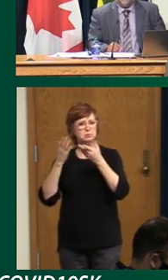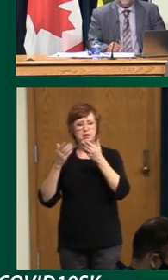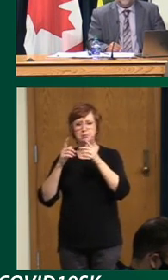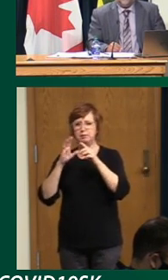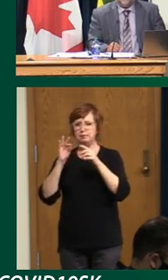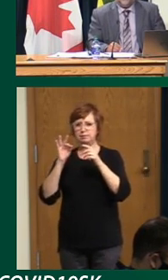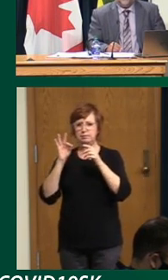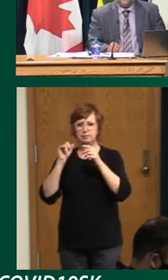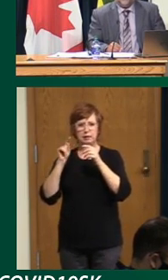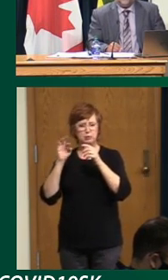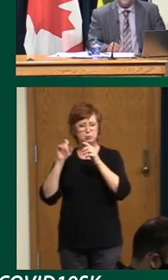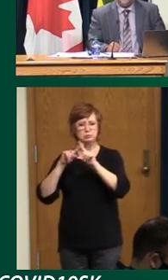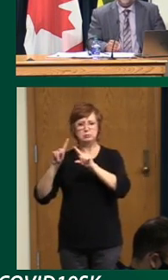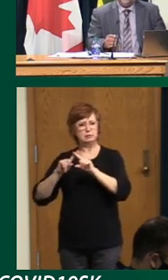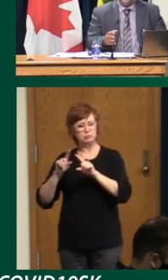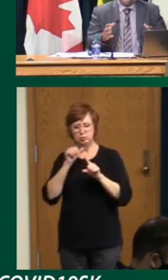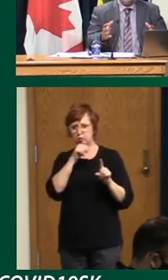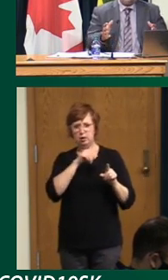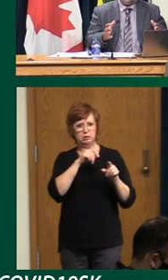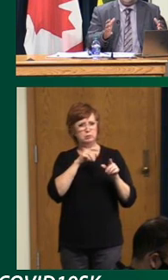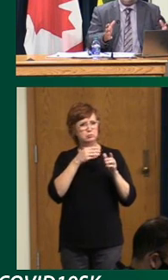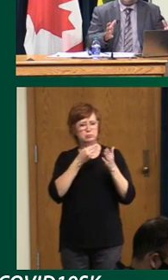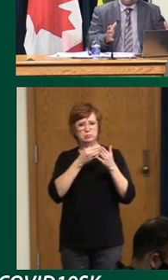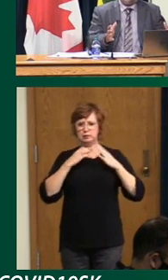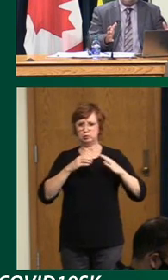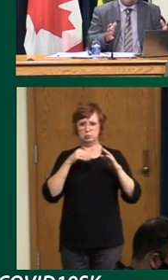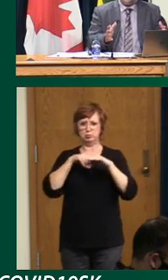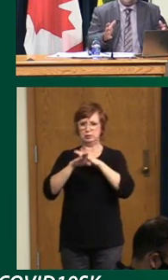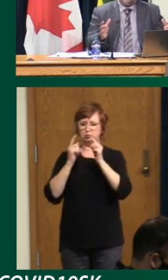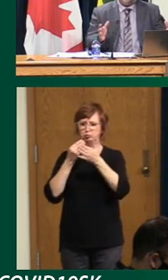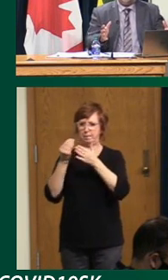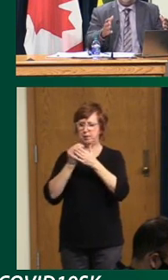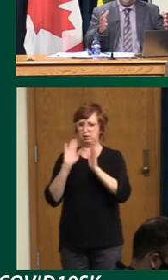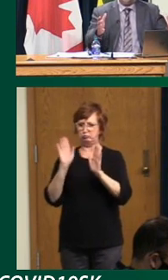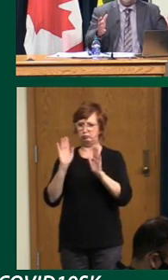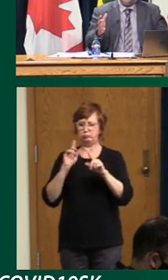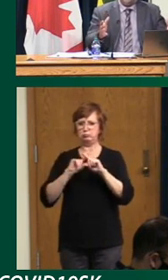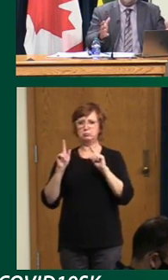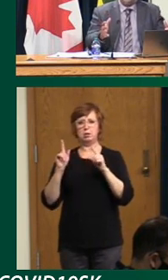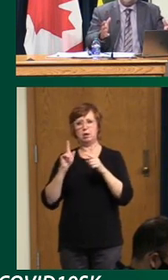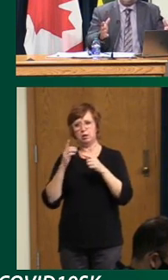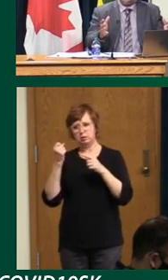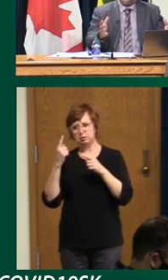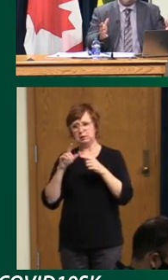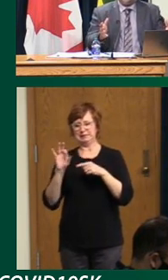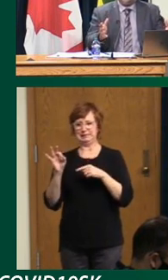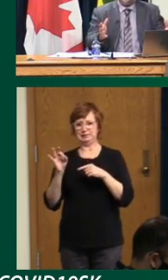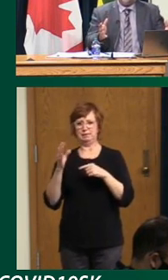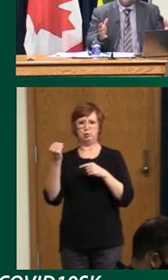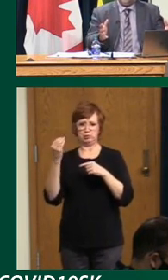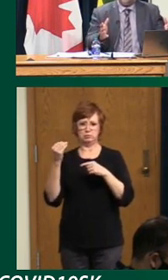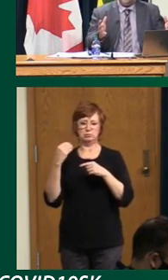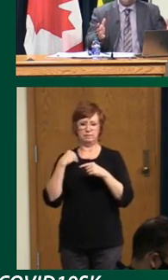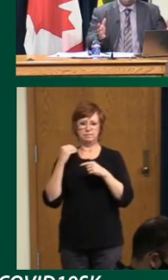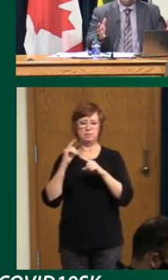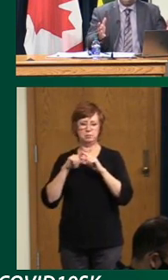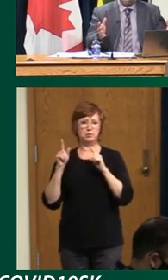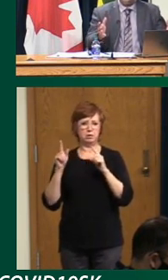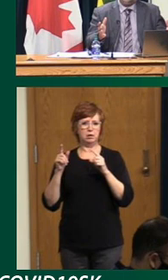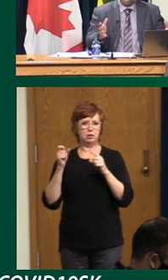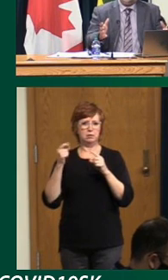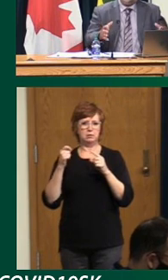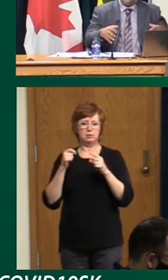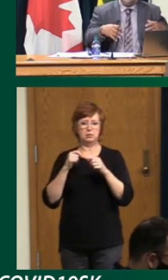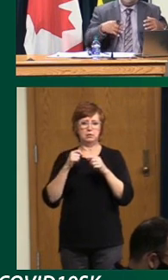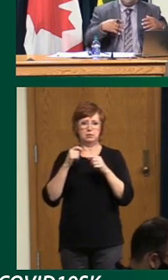They've reached out to workplace sectors just to make sure every workplace, small or large, public-facing or closed, has a COVID plan. And many